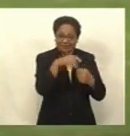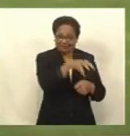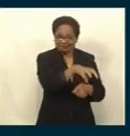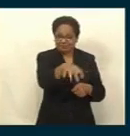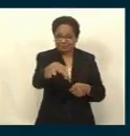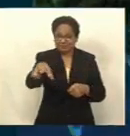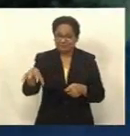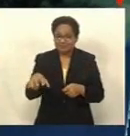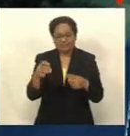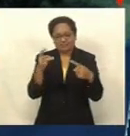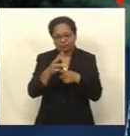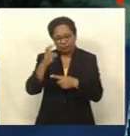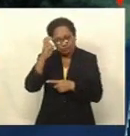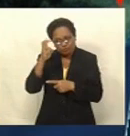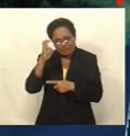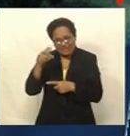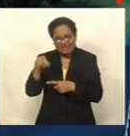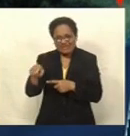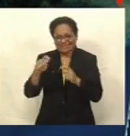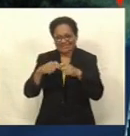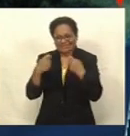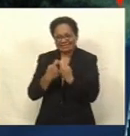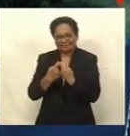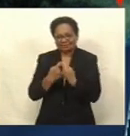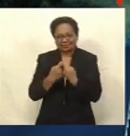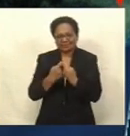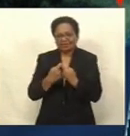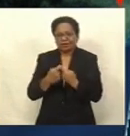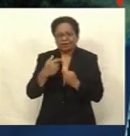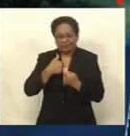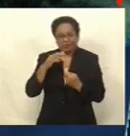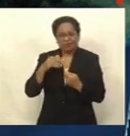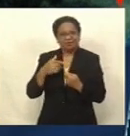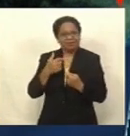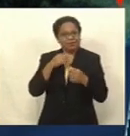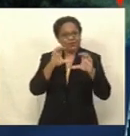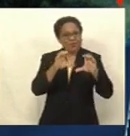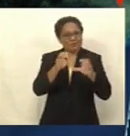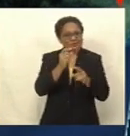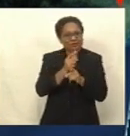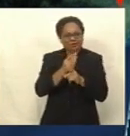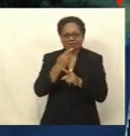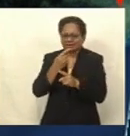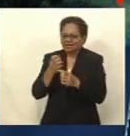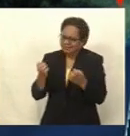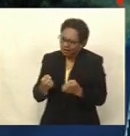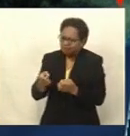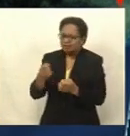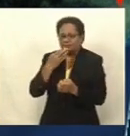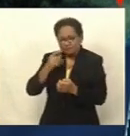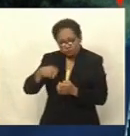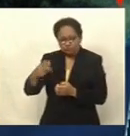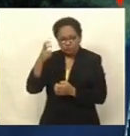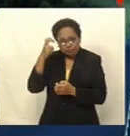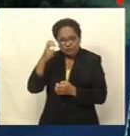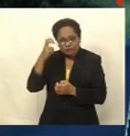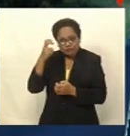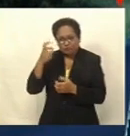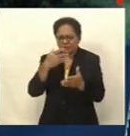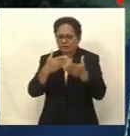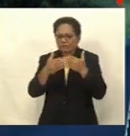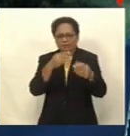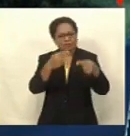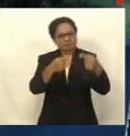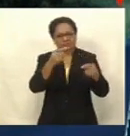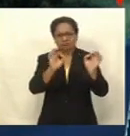players' fitness. All I ask my boys is just to train and keep fit so that whenever the training starts, we are already there. We do not